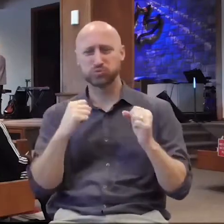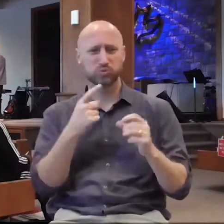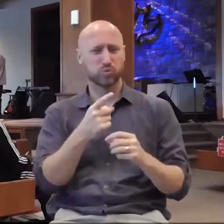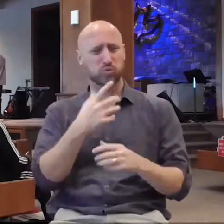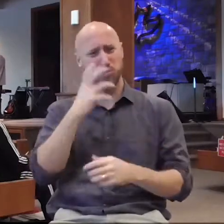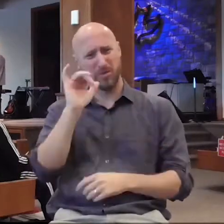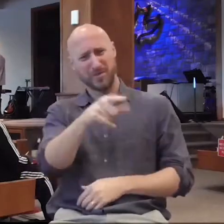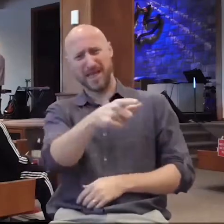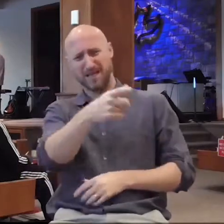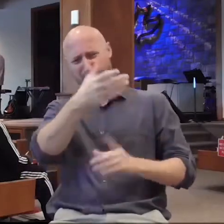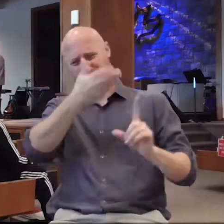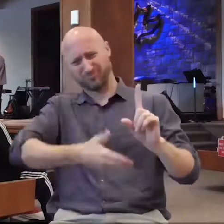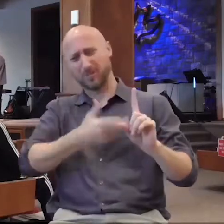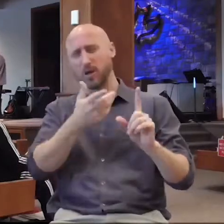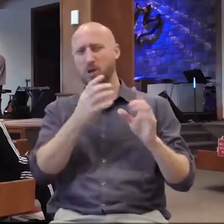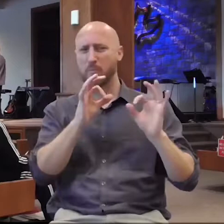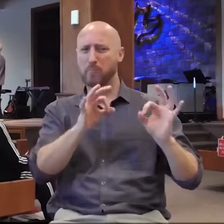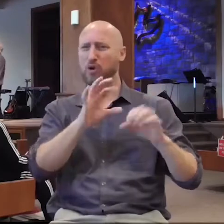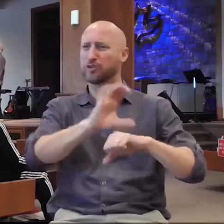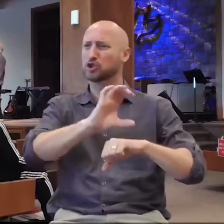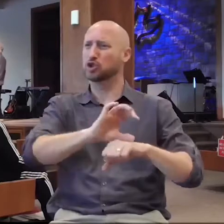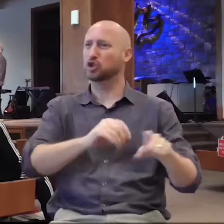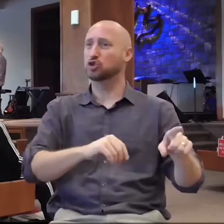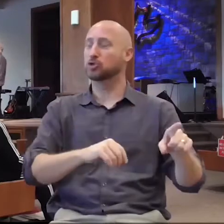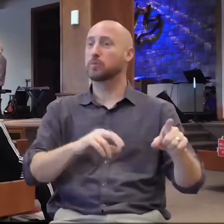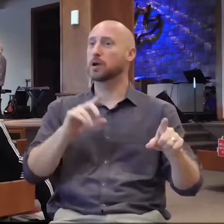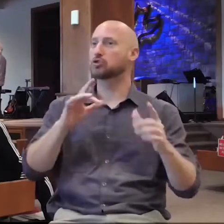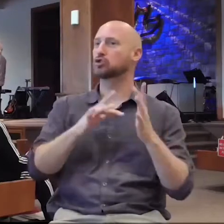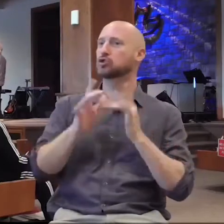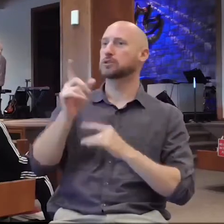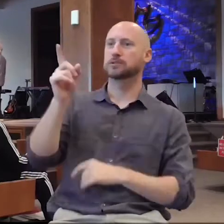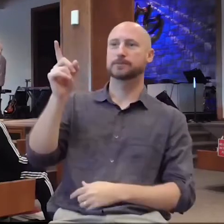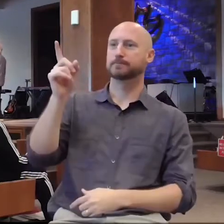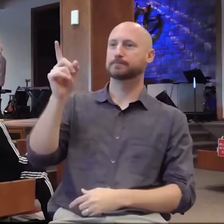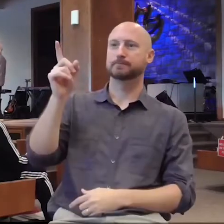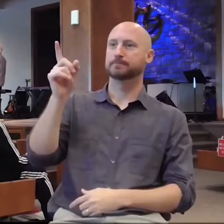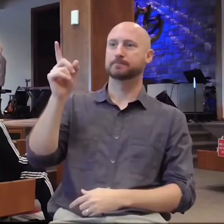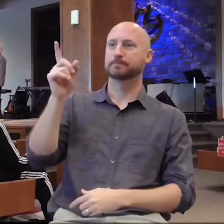way it's supposed to be. Only Jesus